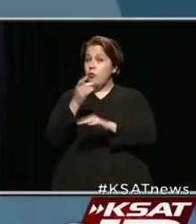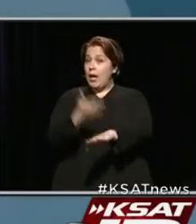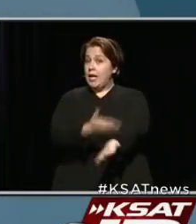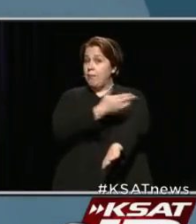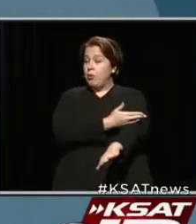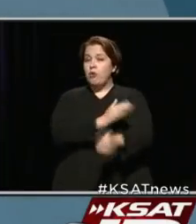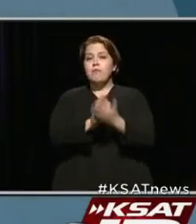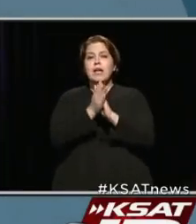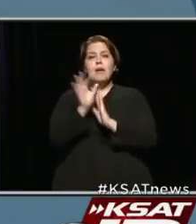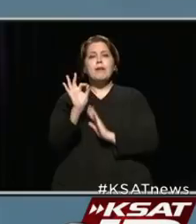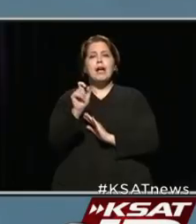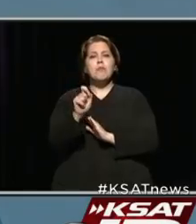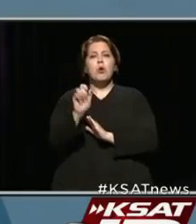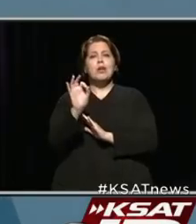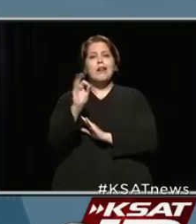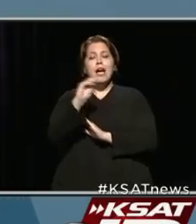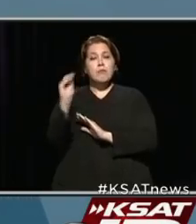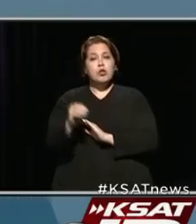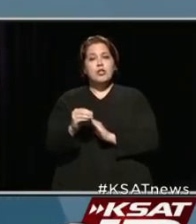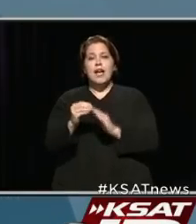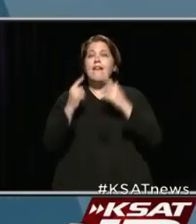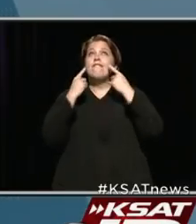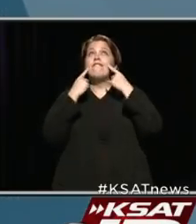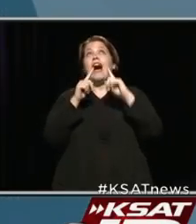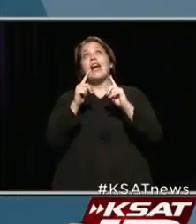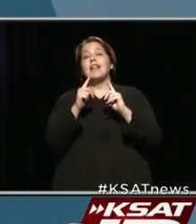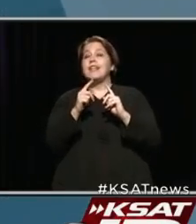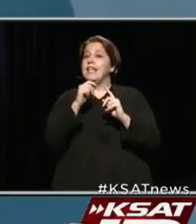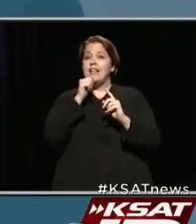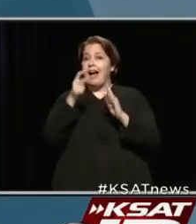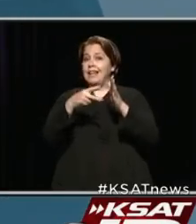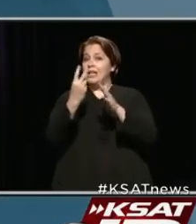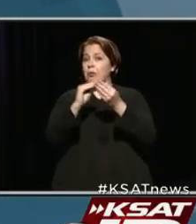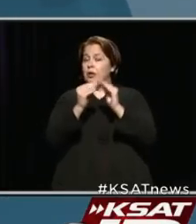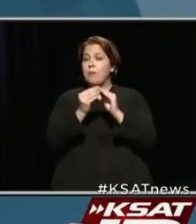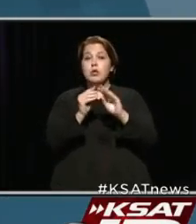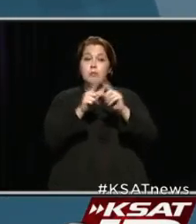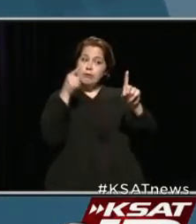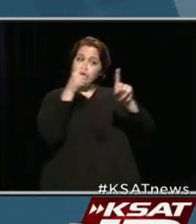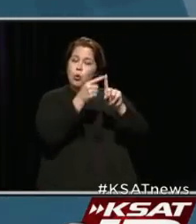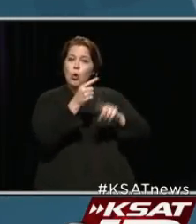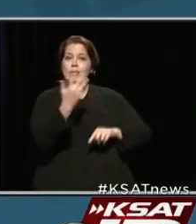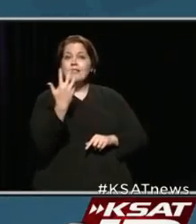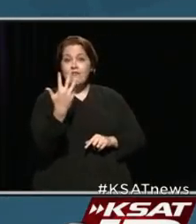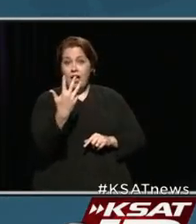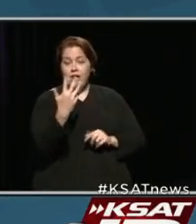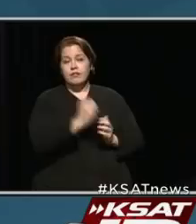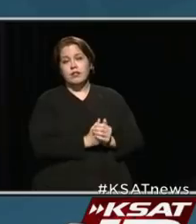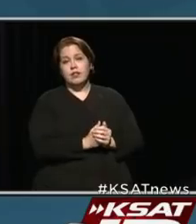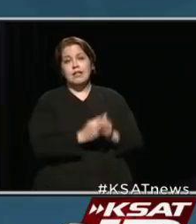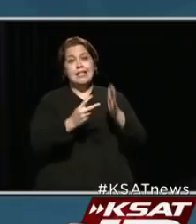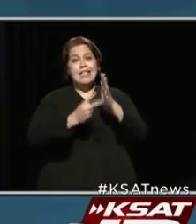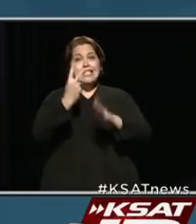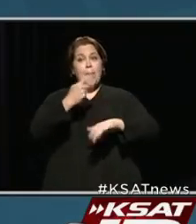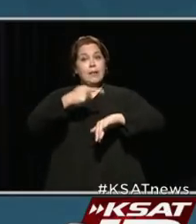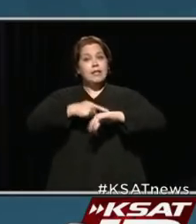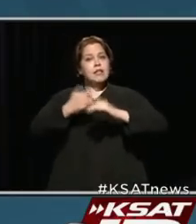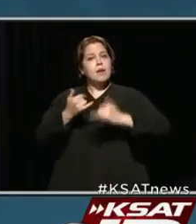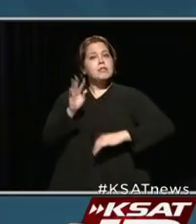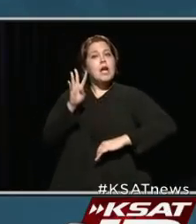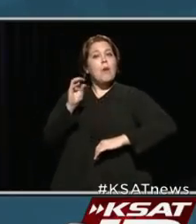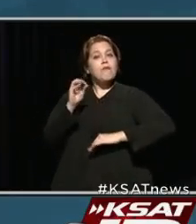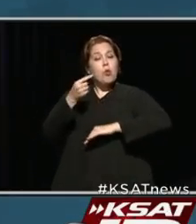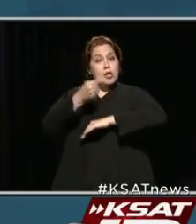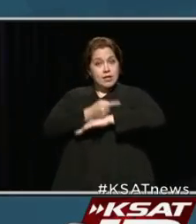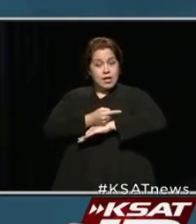to 9.9%. We're finally in single digits, but we are aiming for 5% or less. The doubling time is now 40 days,